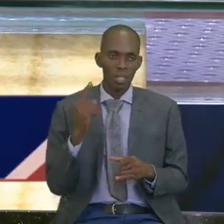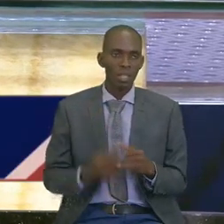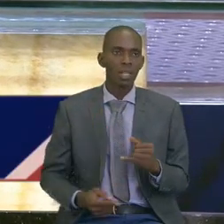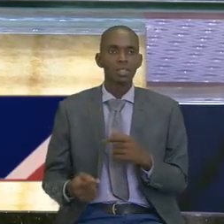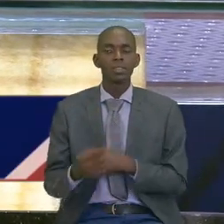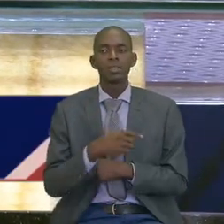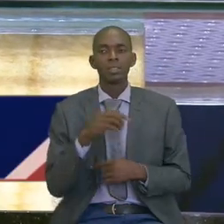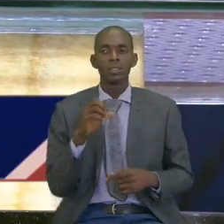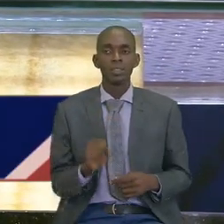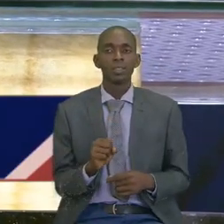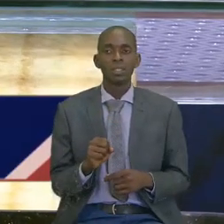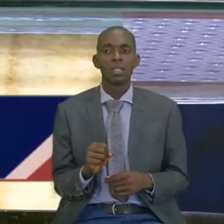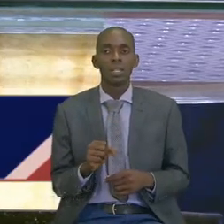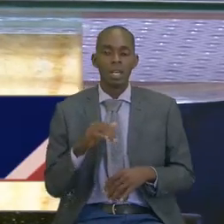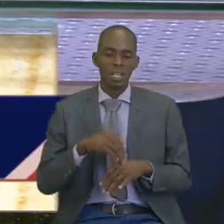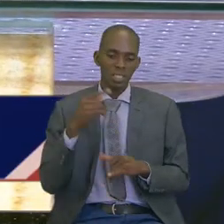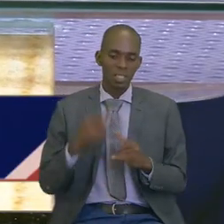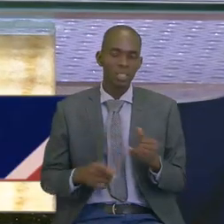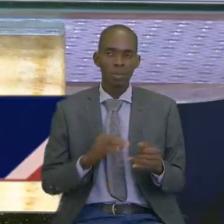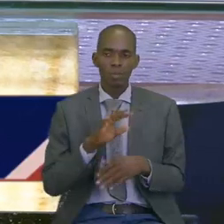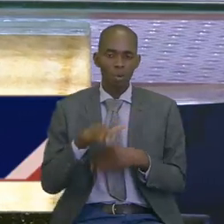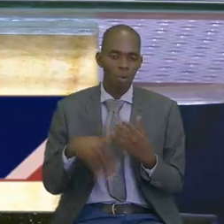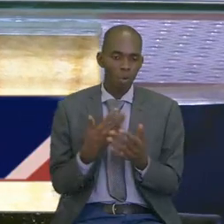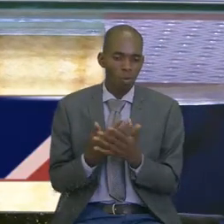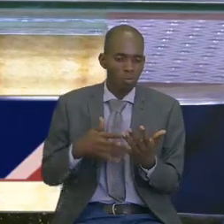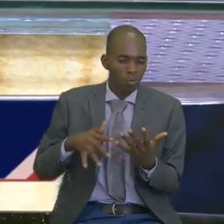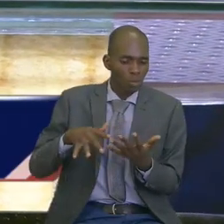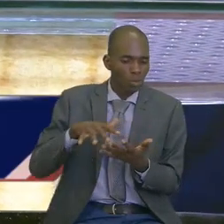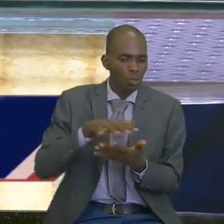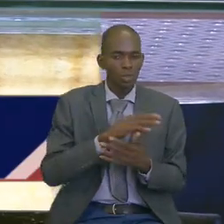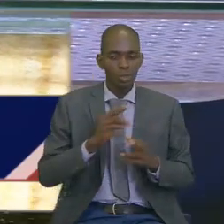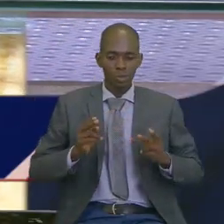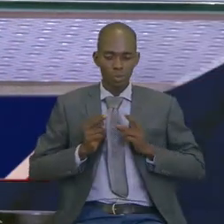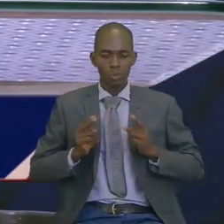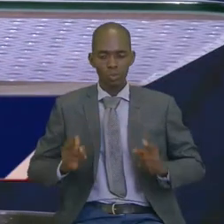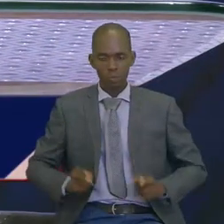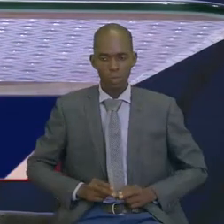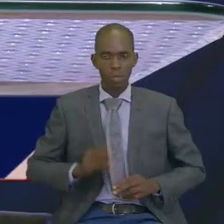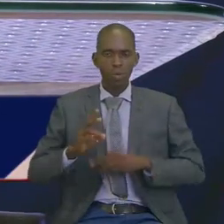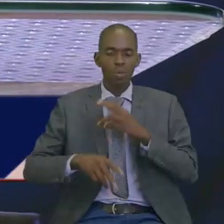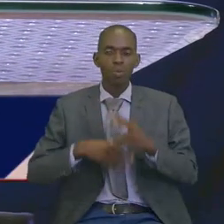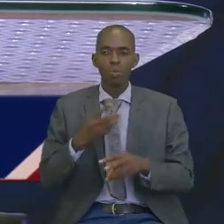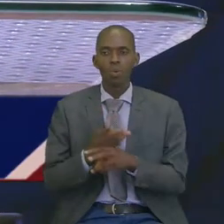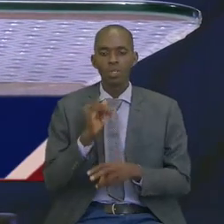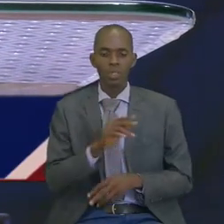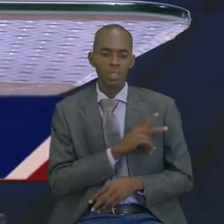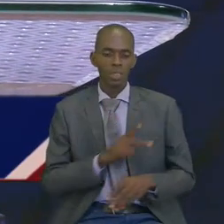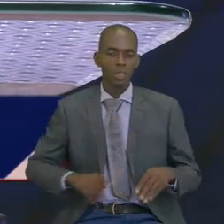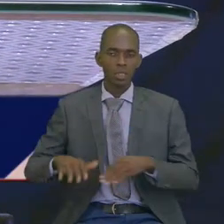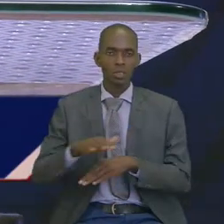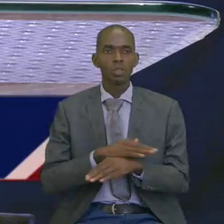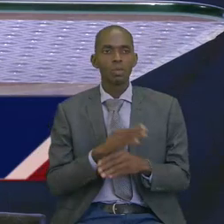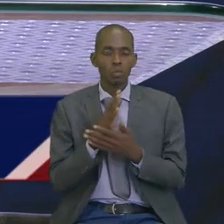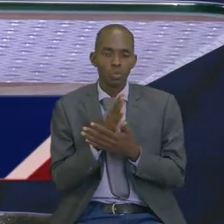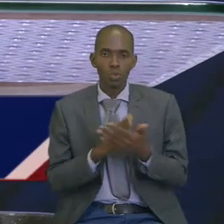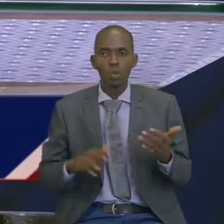days, at the end of all these human Gentile kingdoms, in the latter days or latter times, some